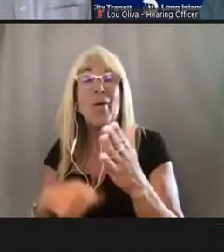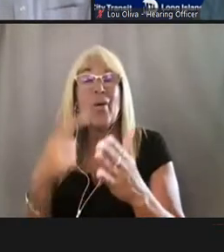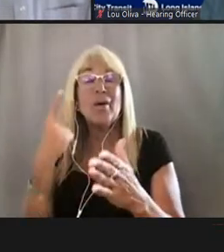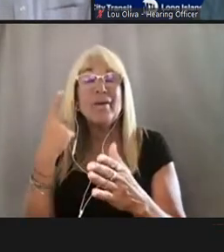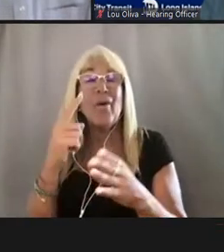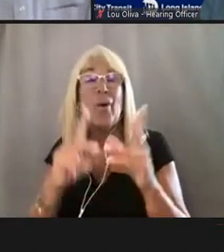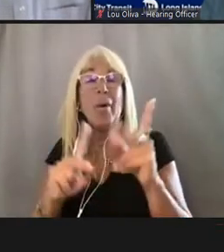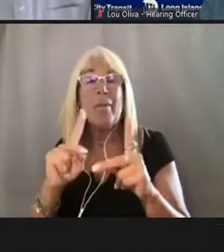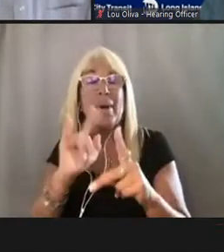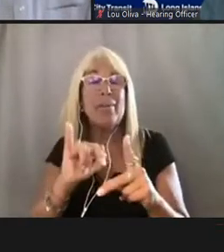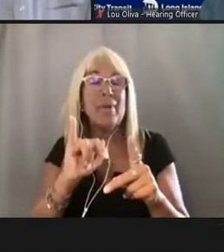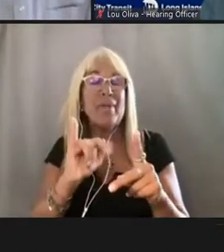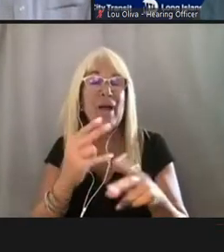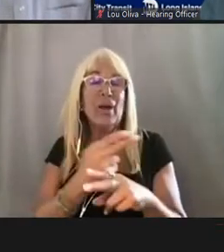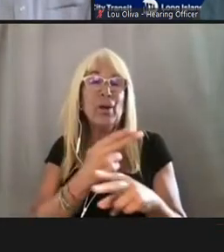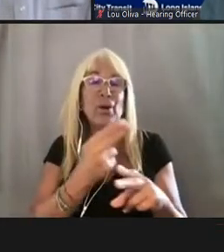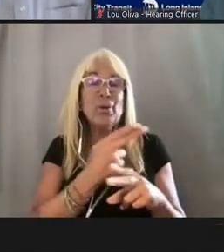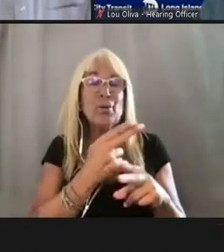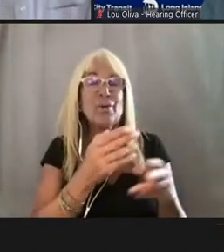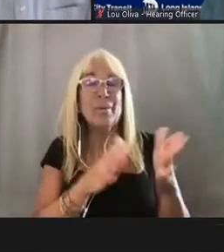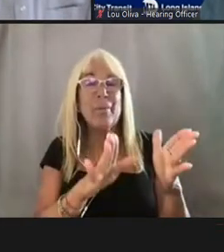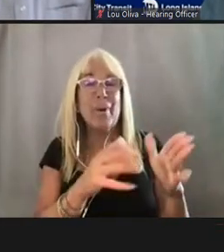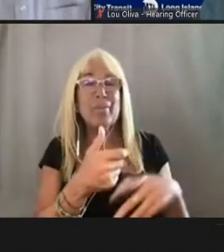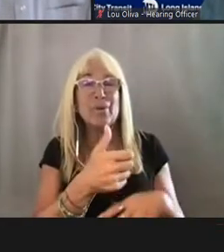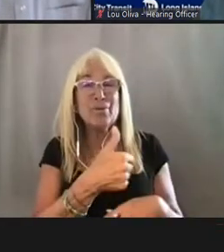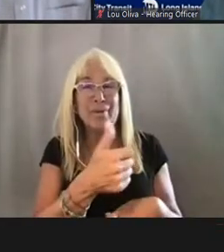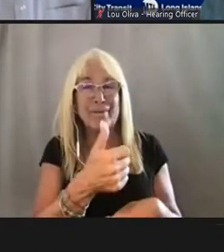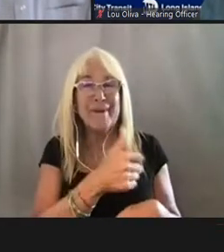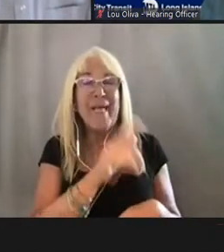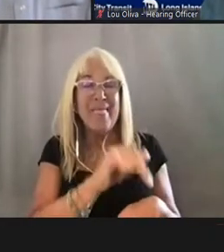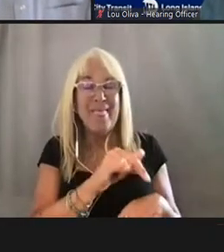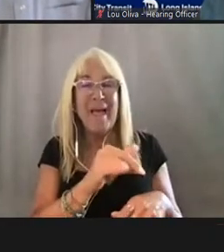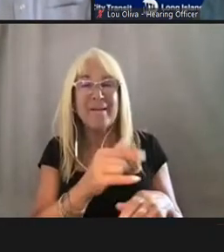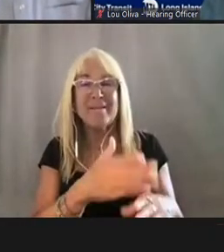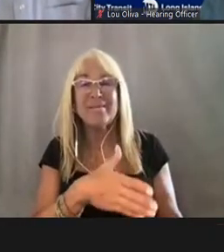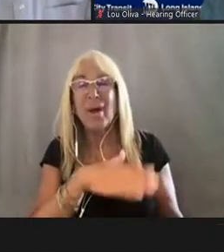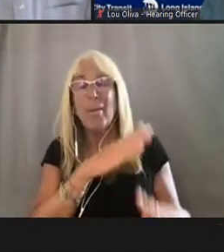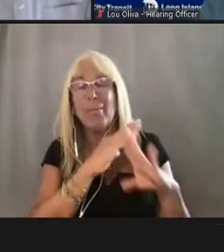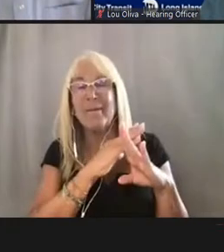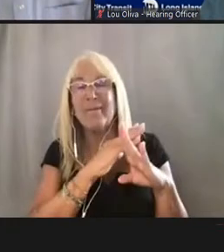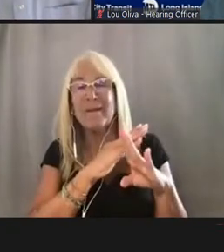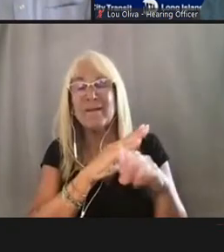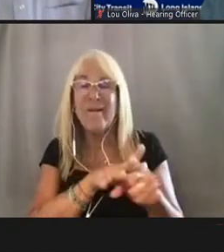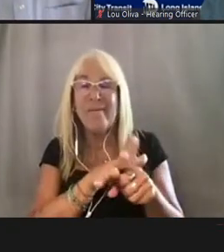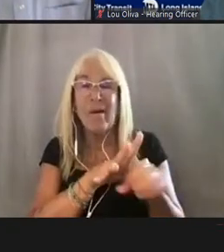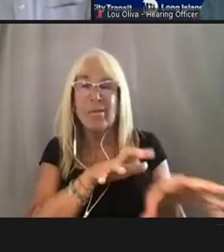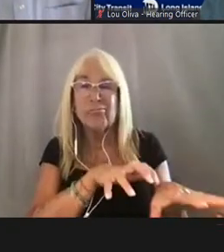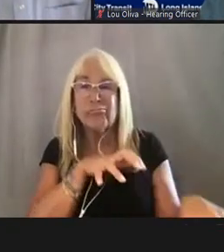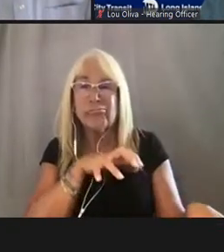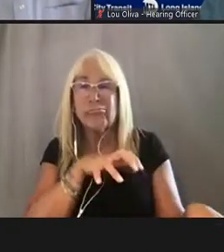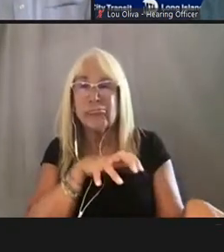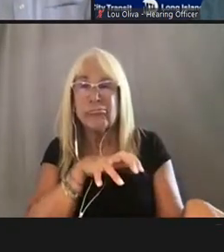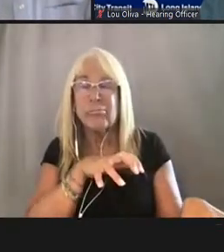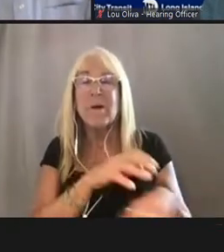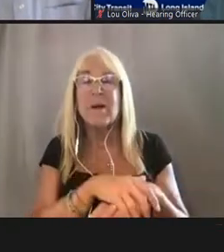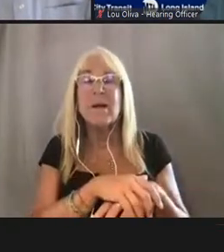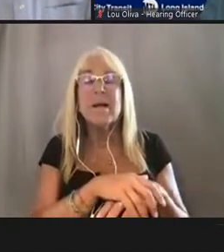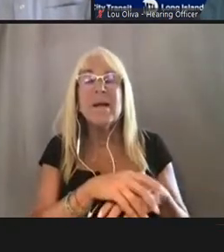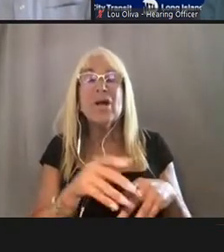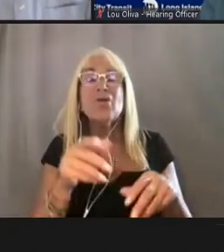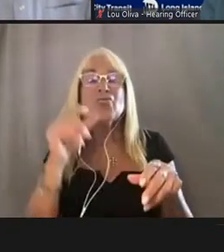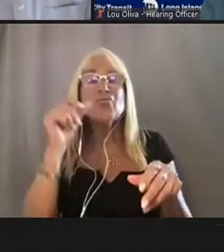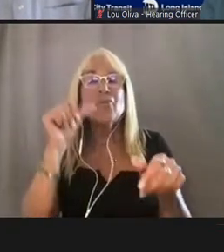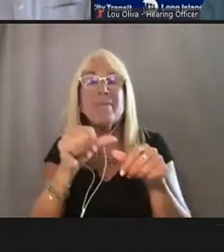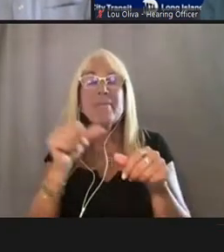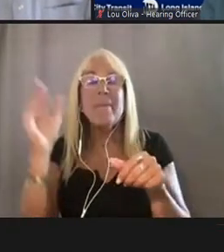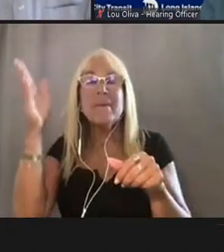which again as per my first point prevents complete gridlock in deciding whether to move forward please realize that speakers today are